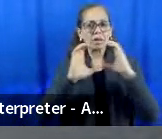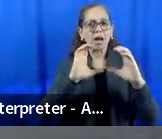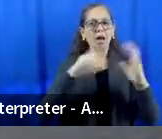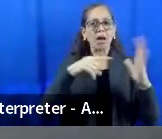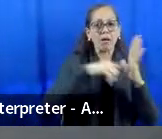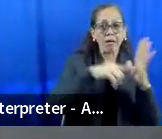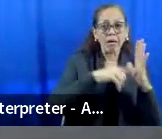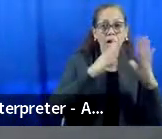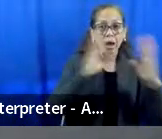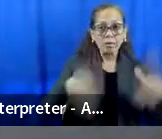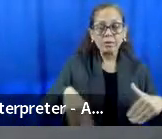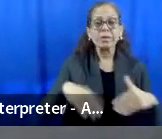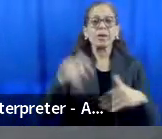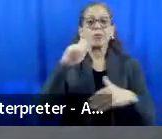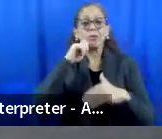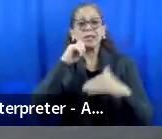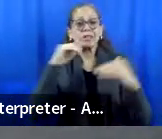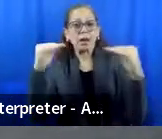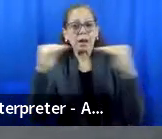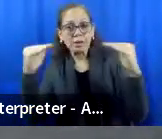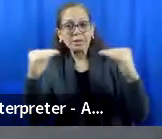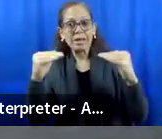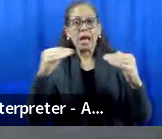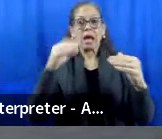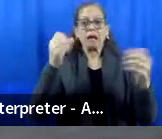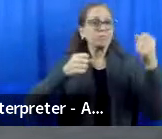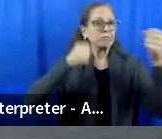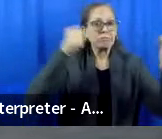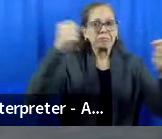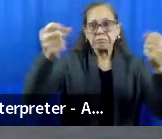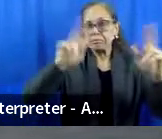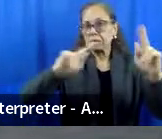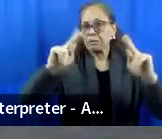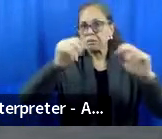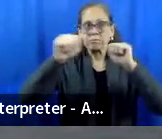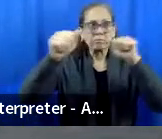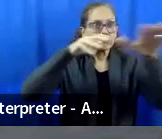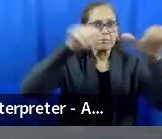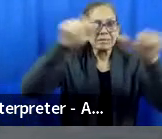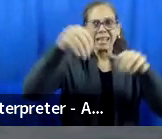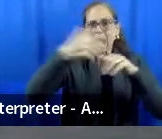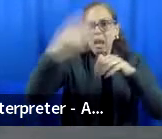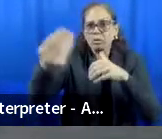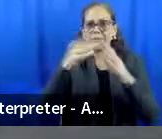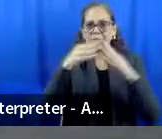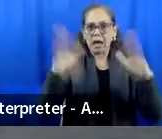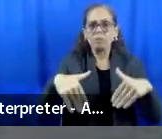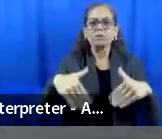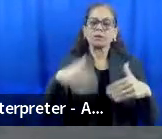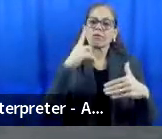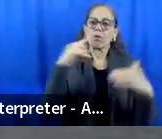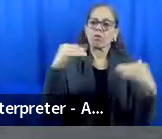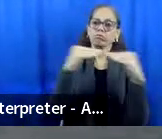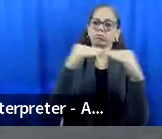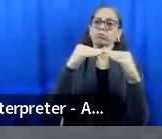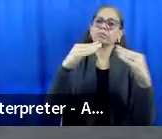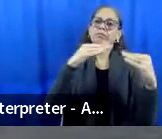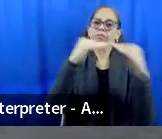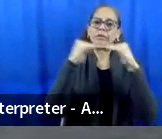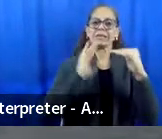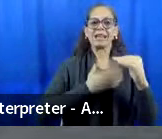racial equity, displacement, and other issues related to the fairness of our city and neighborhoods.